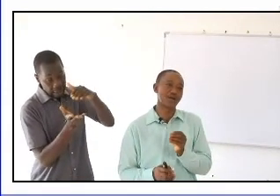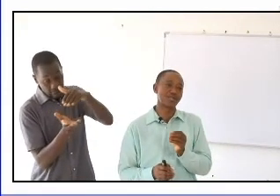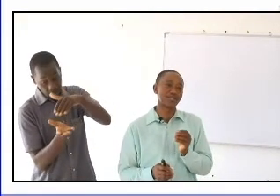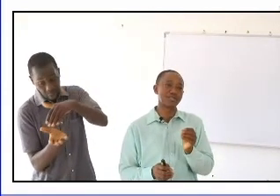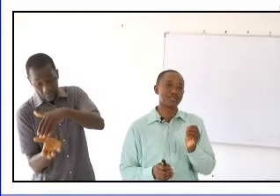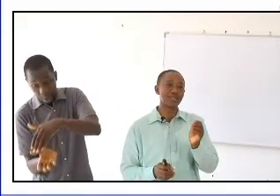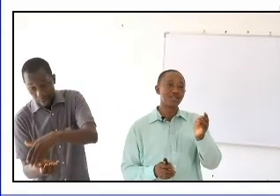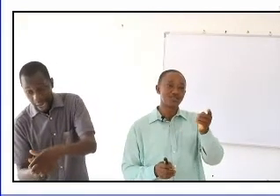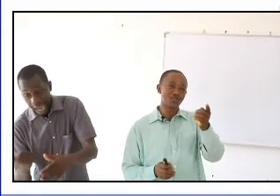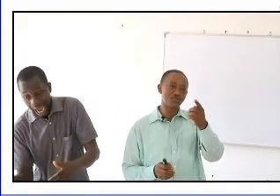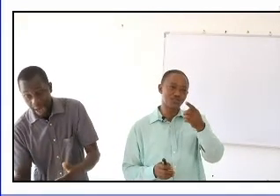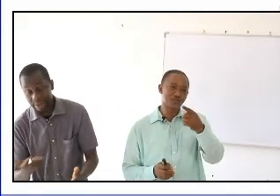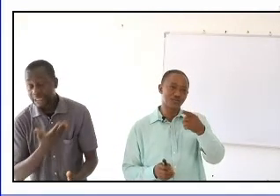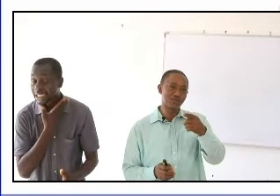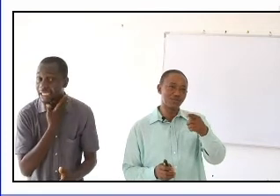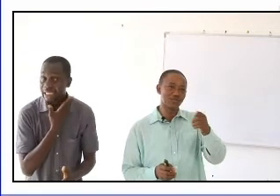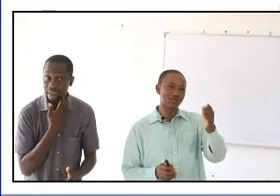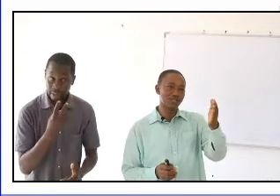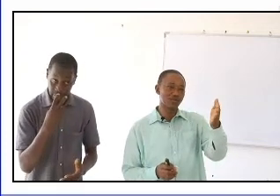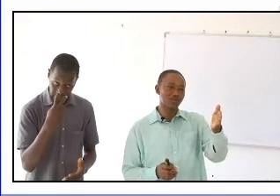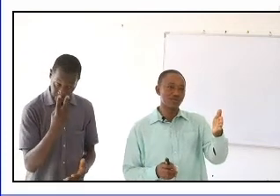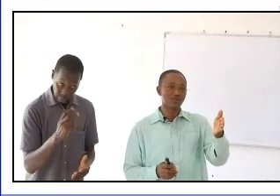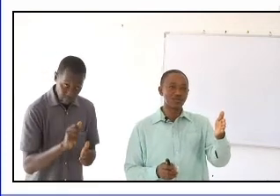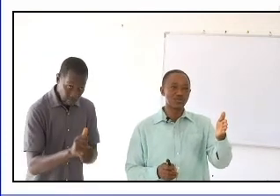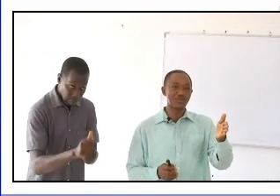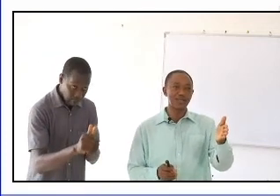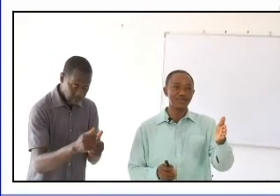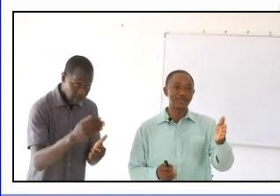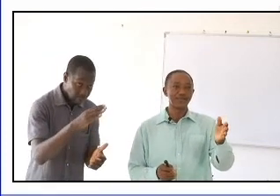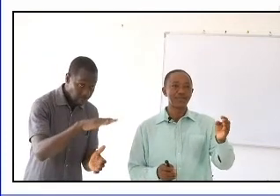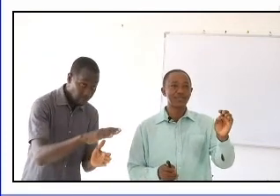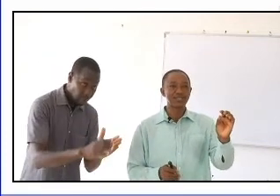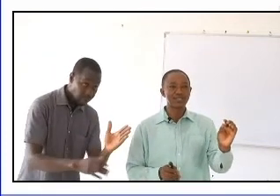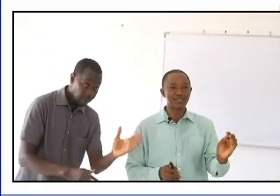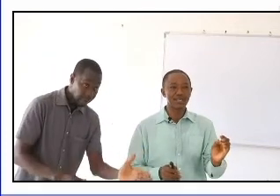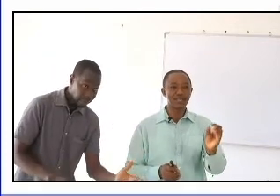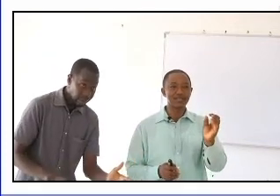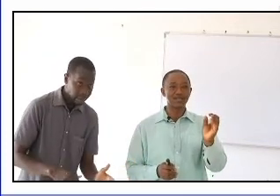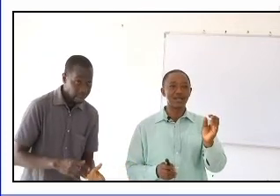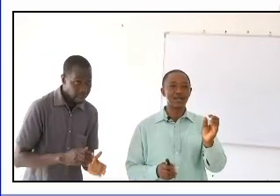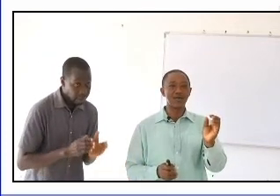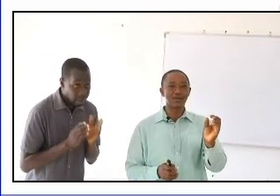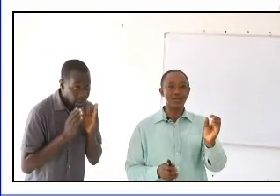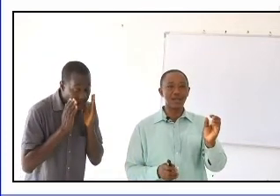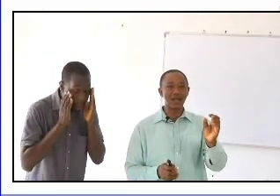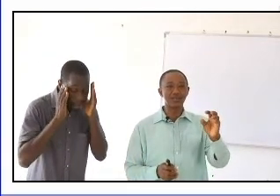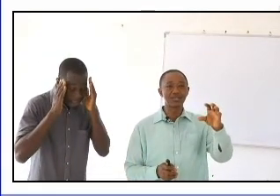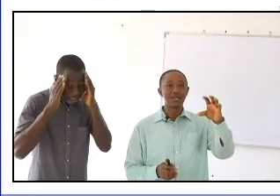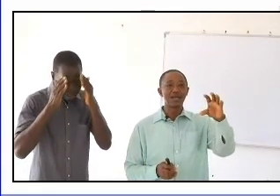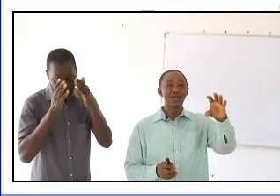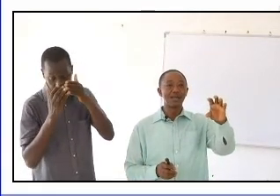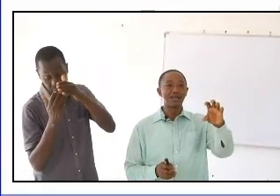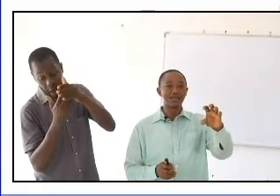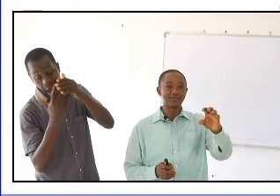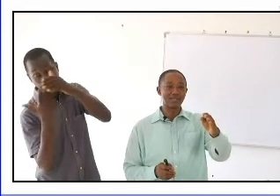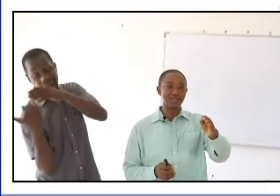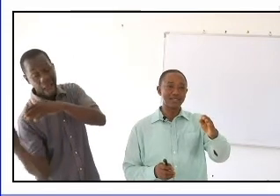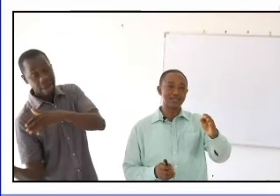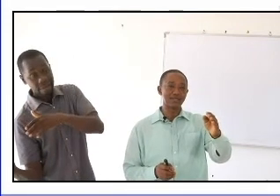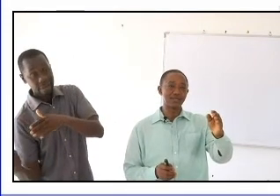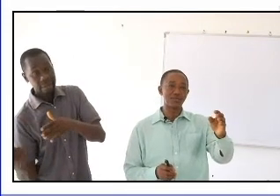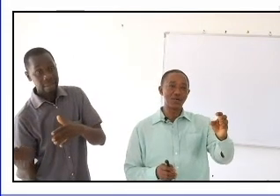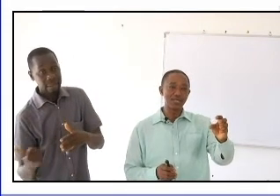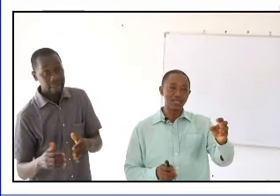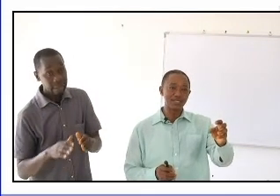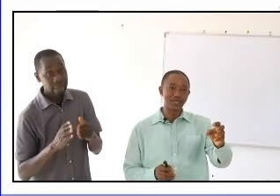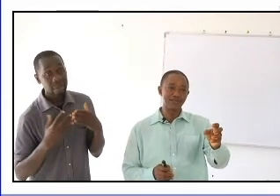come out easily. So if you just follow the picture, let's come to the bottom left. You can see the head is already out, and then next